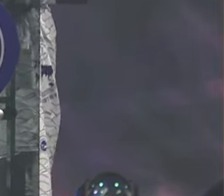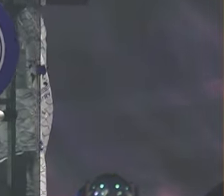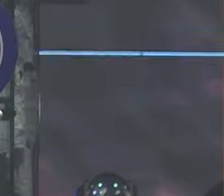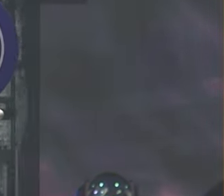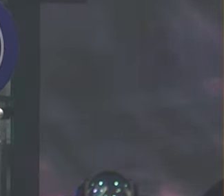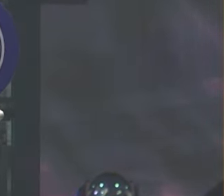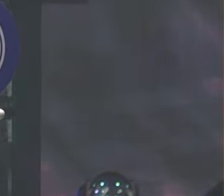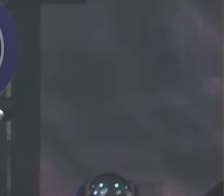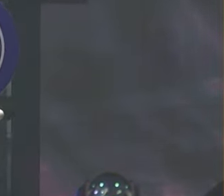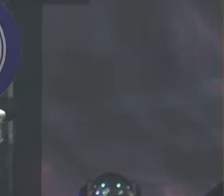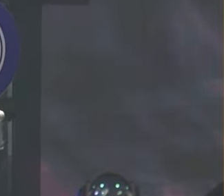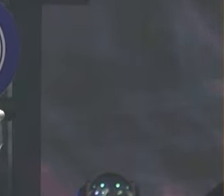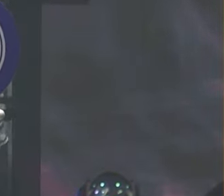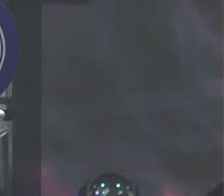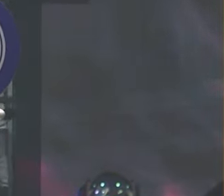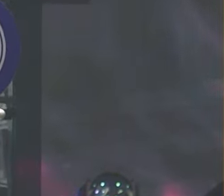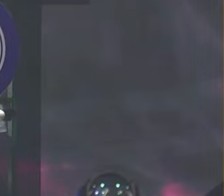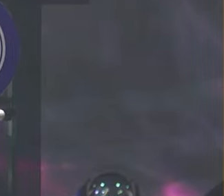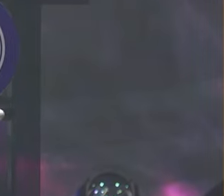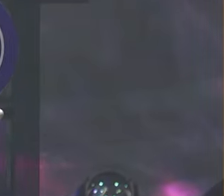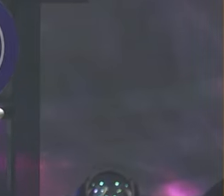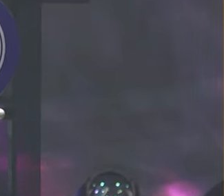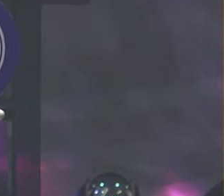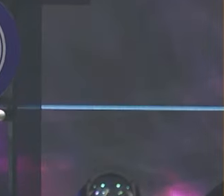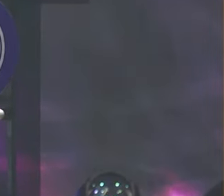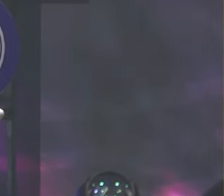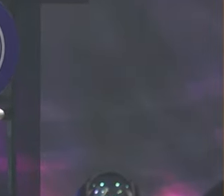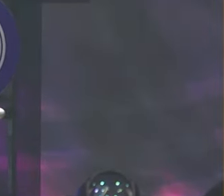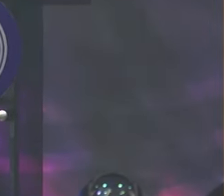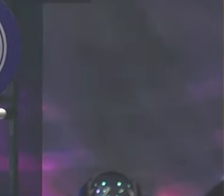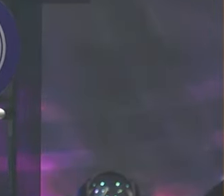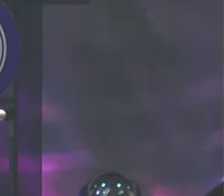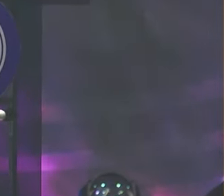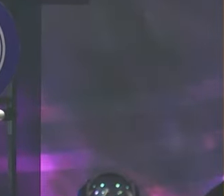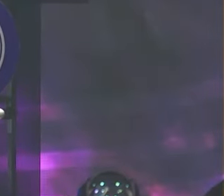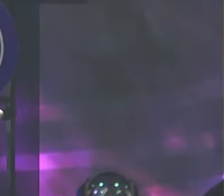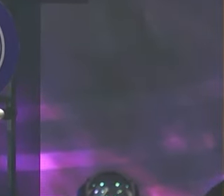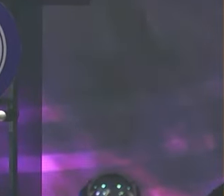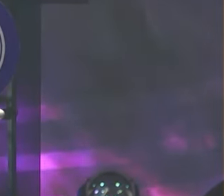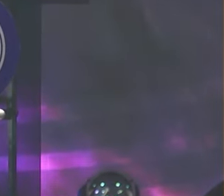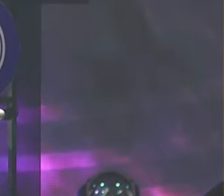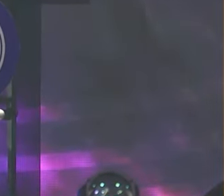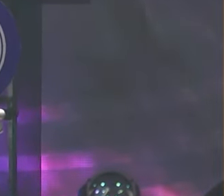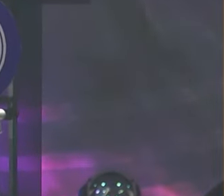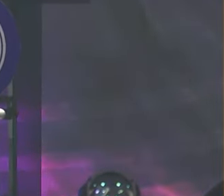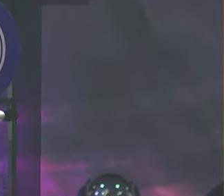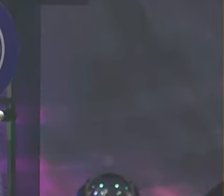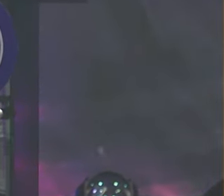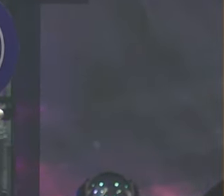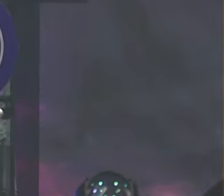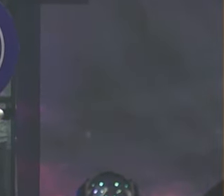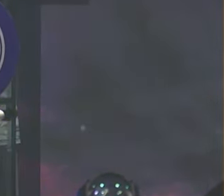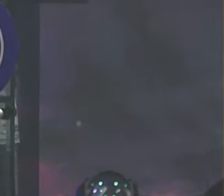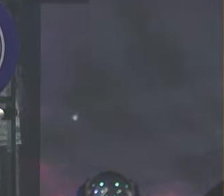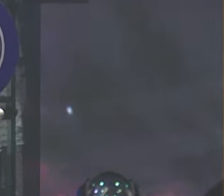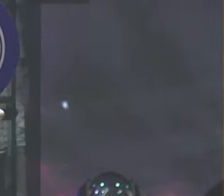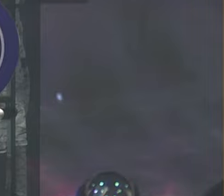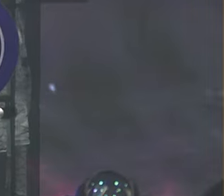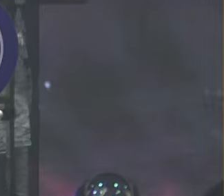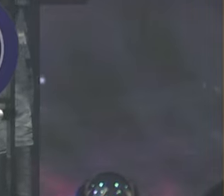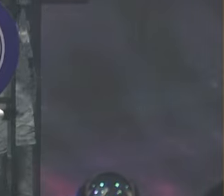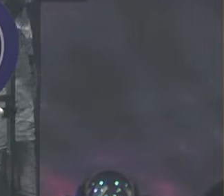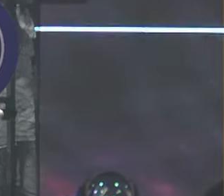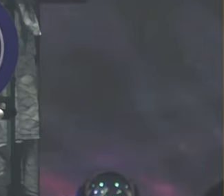came from dust. That tiem na wo be san ya. And into dust you return. Jina ho edimo wo. This stands for